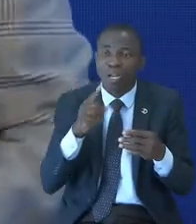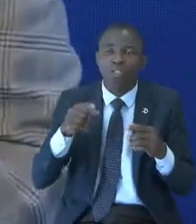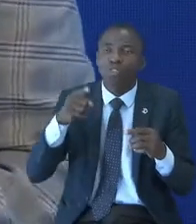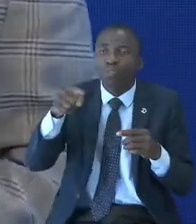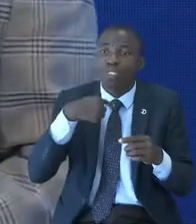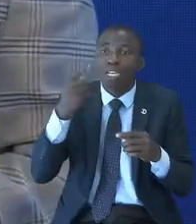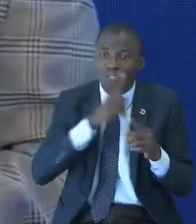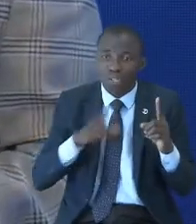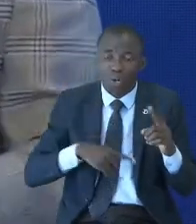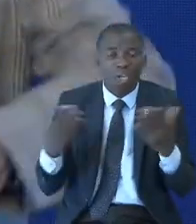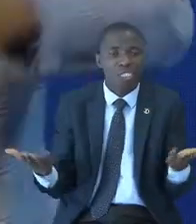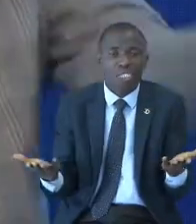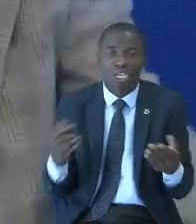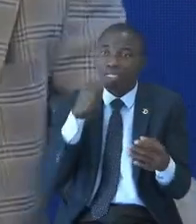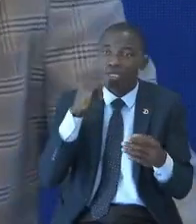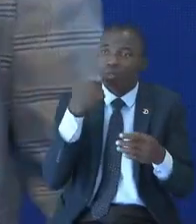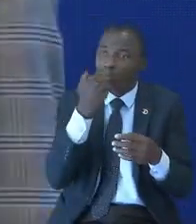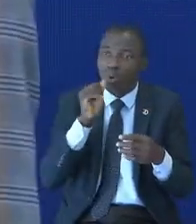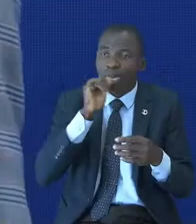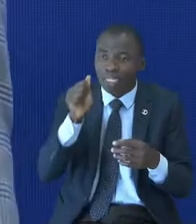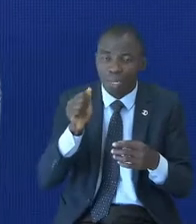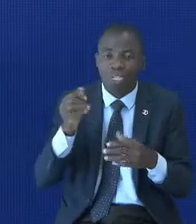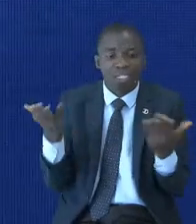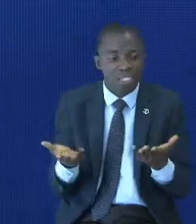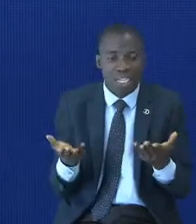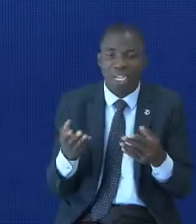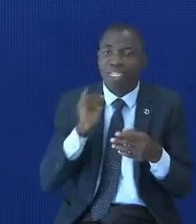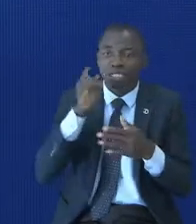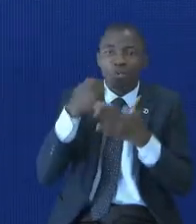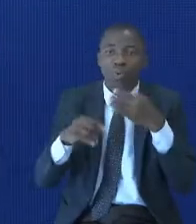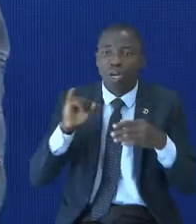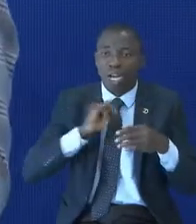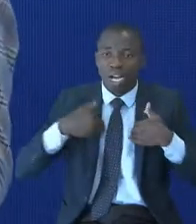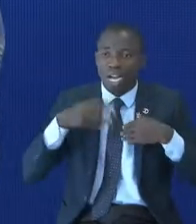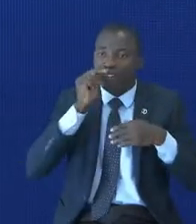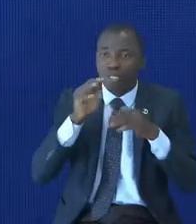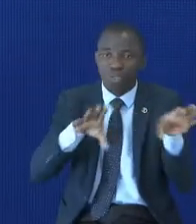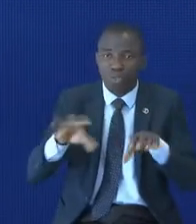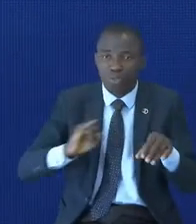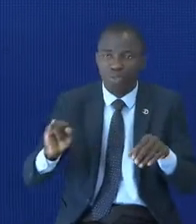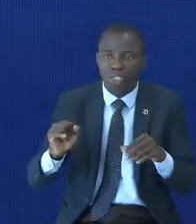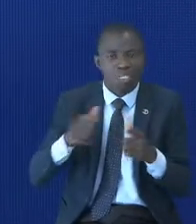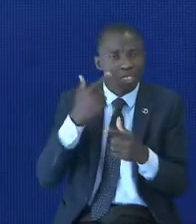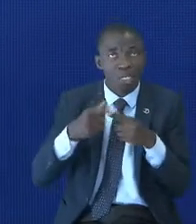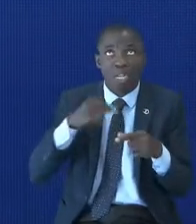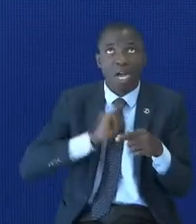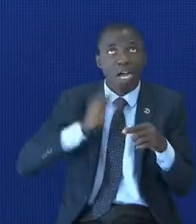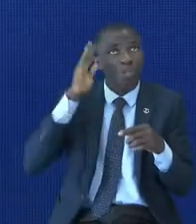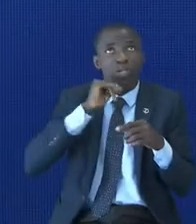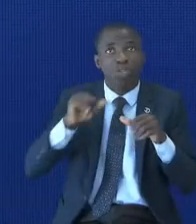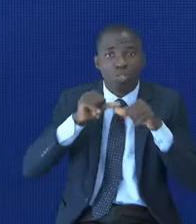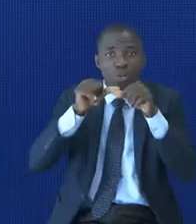Lord, here is who I am, here is what I've been doing. And then you say, I will not continue in